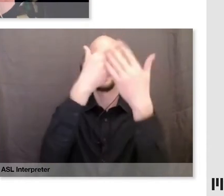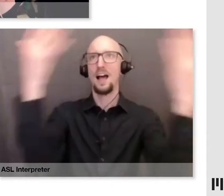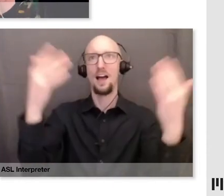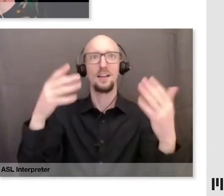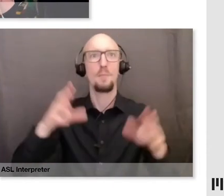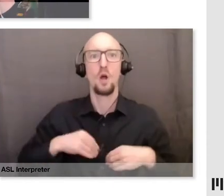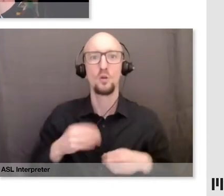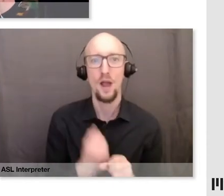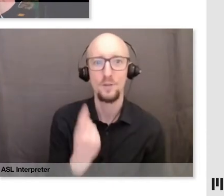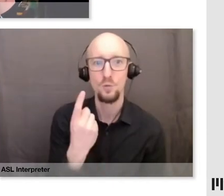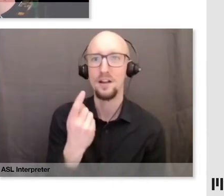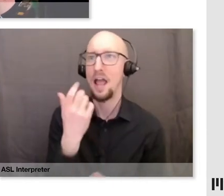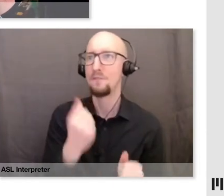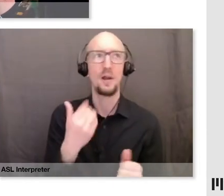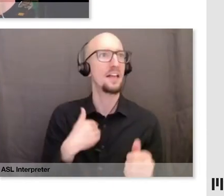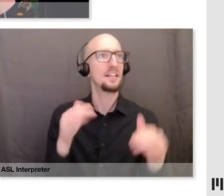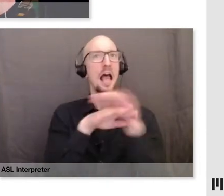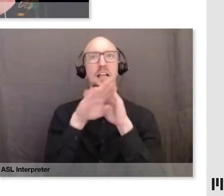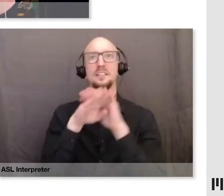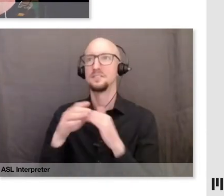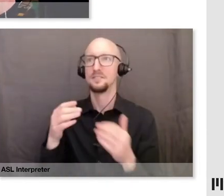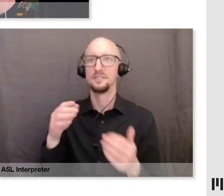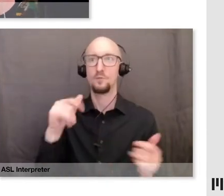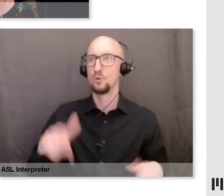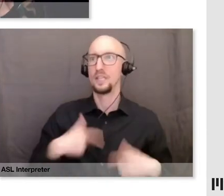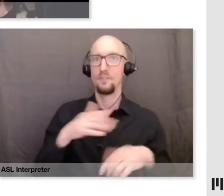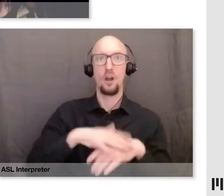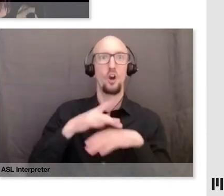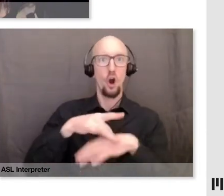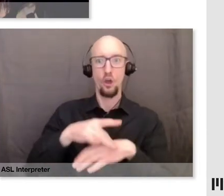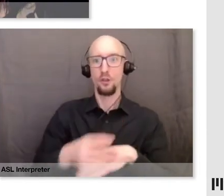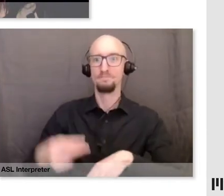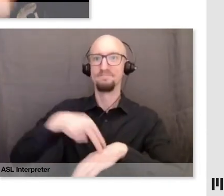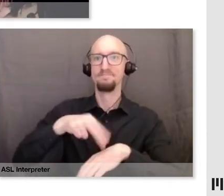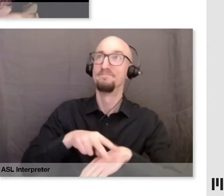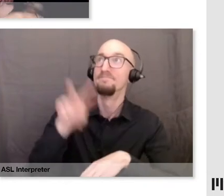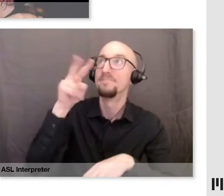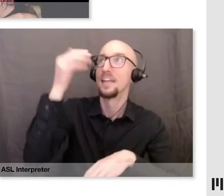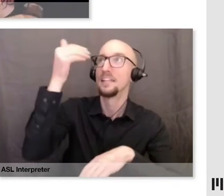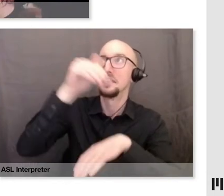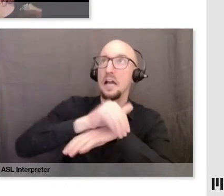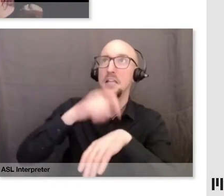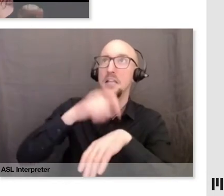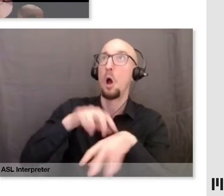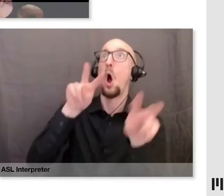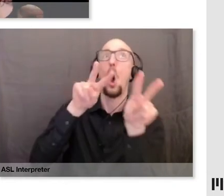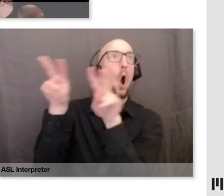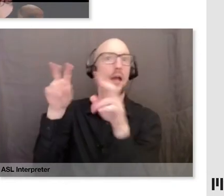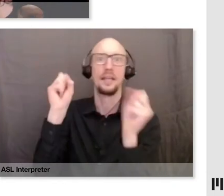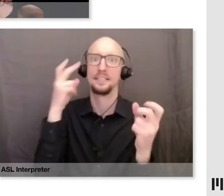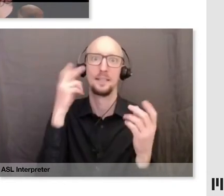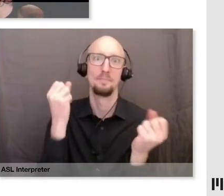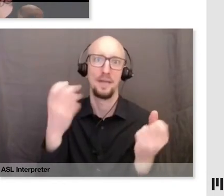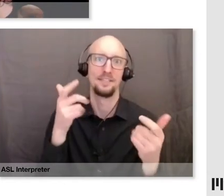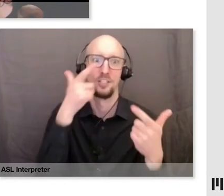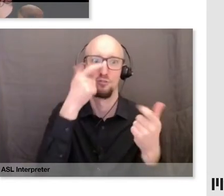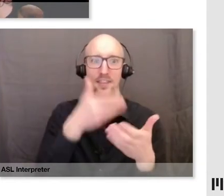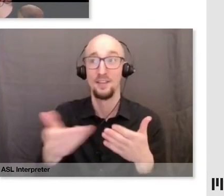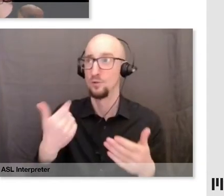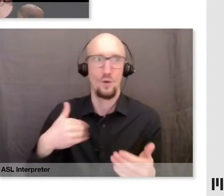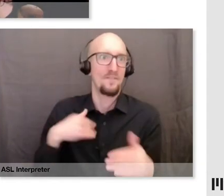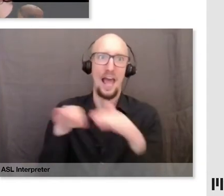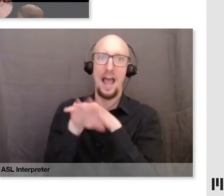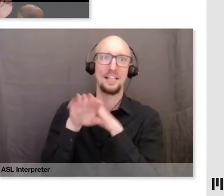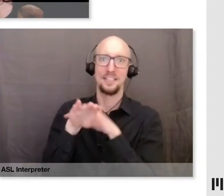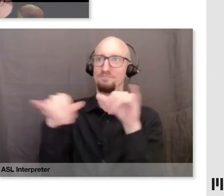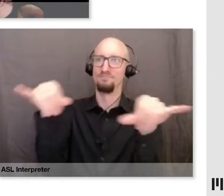have to do much, just existing, looking up, you know, being upright as Homo sapiens. We've had access. So, I mean, there's a